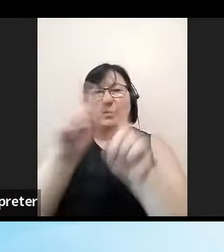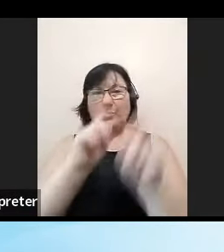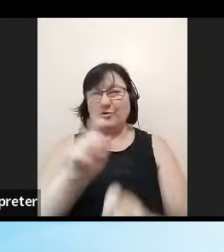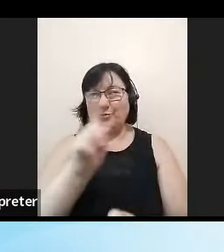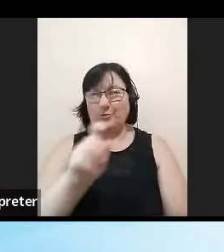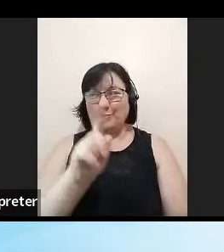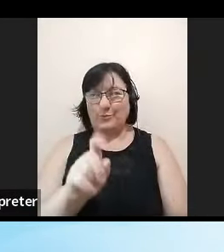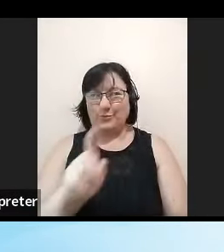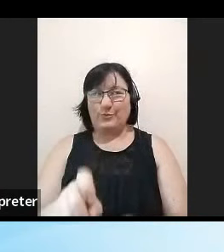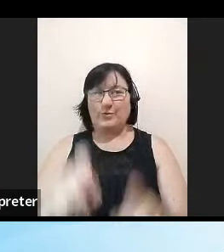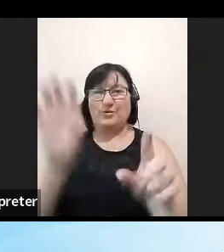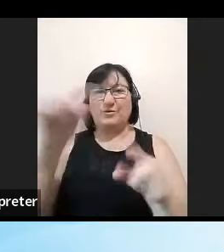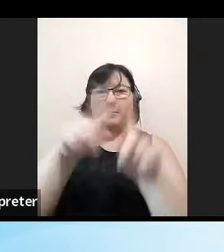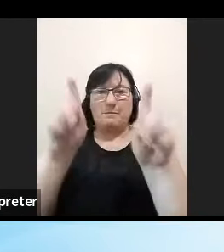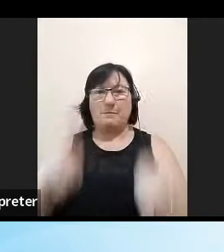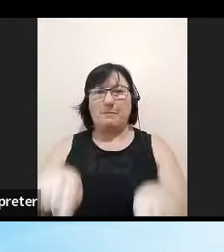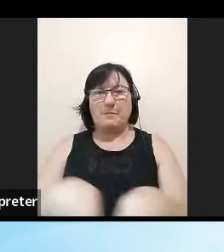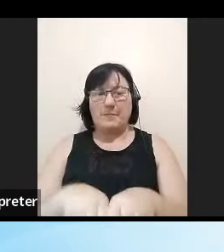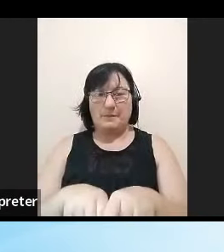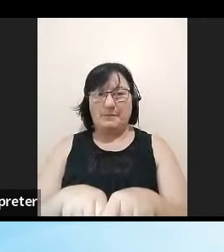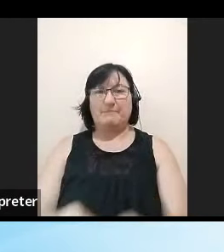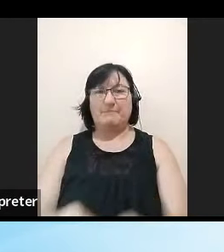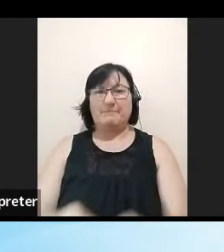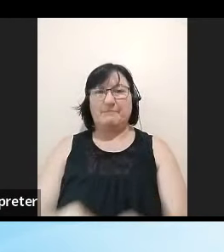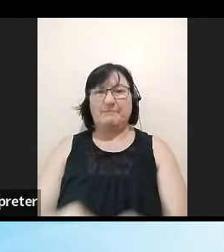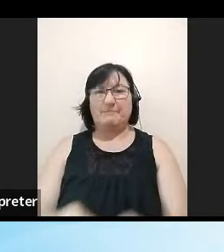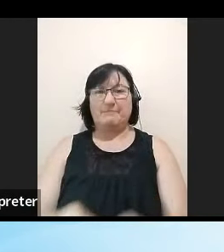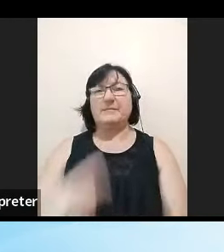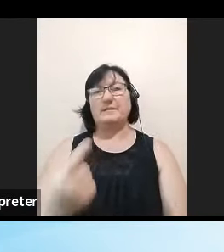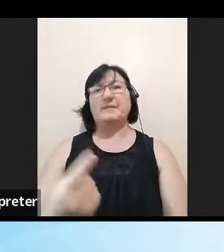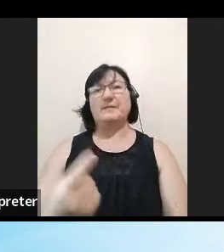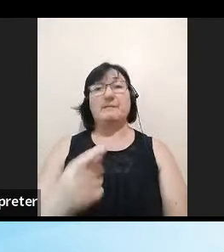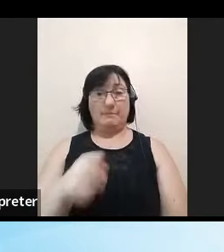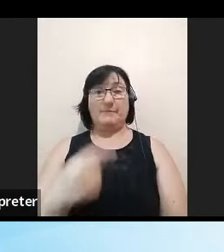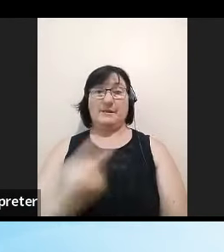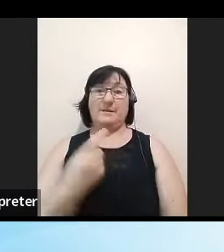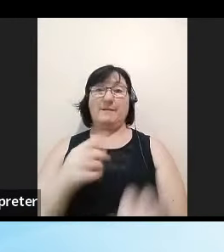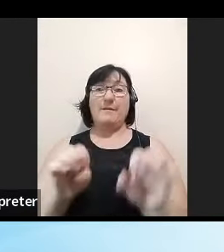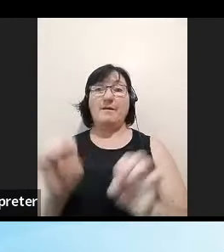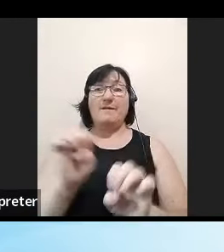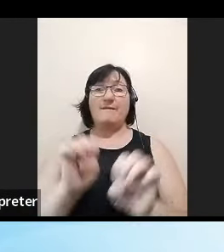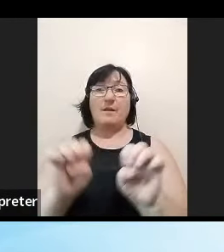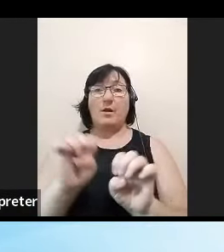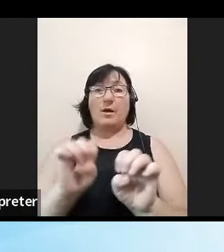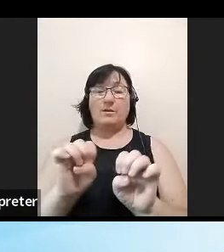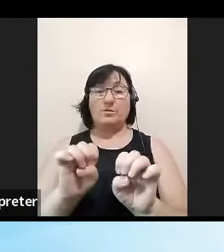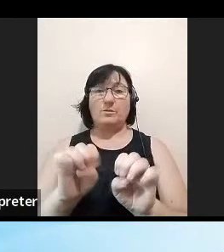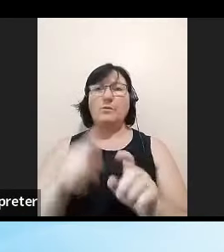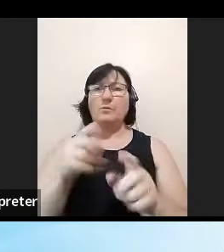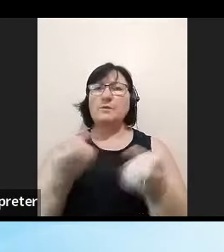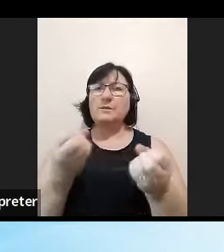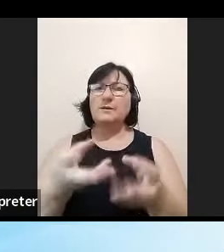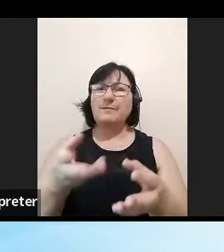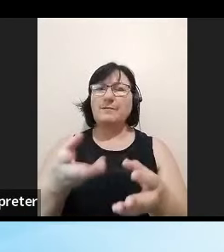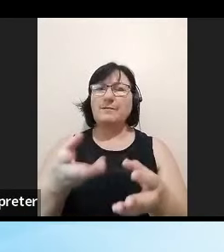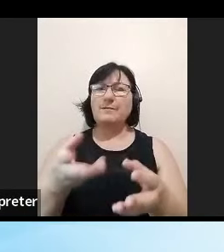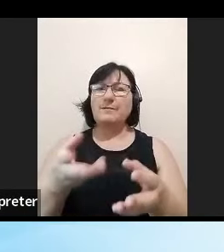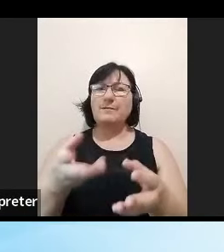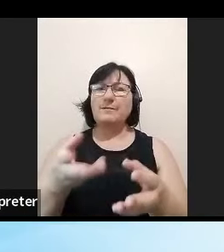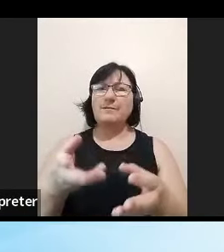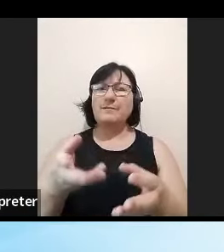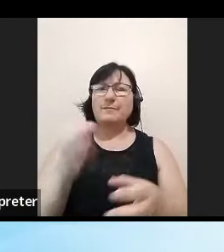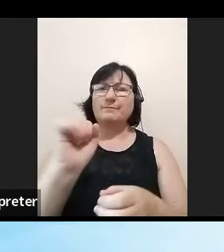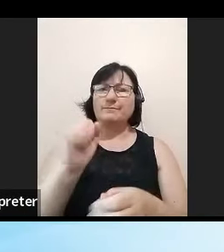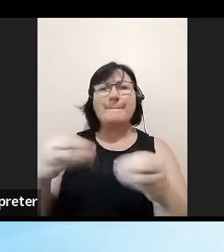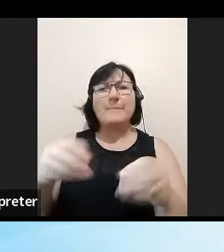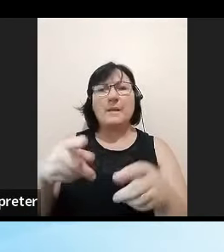questionnaire, requires you to give us a brief history of the company's activities with customs for the